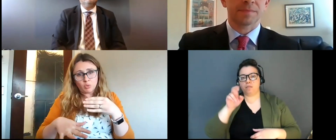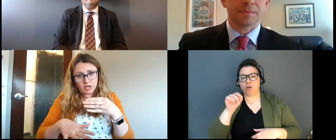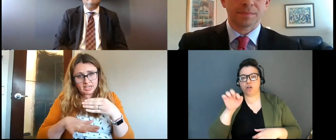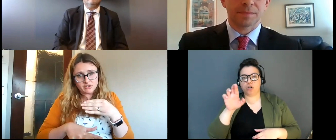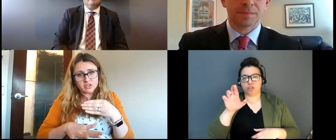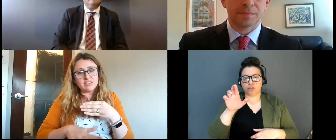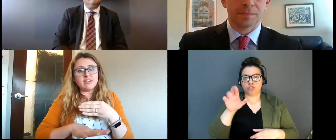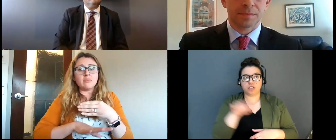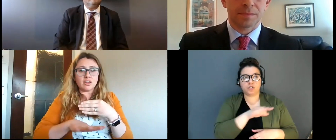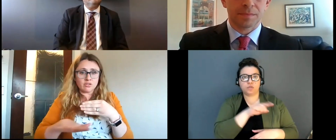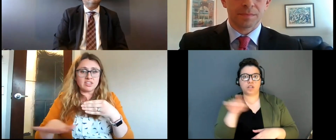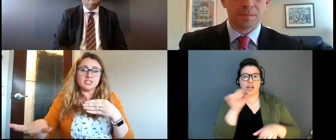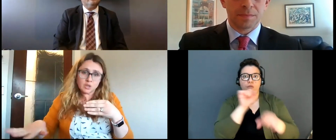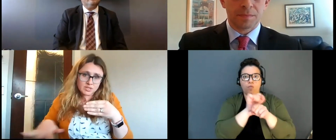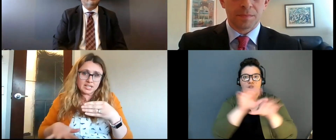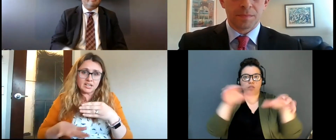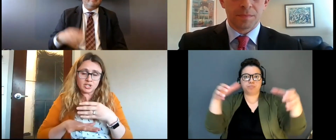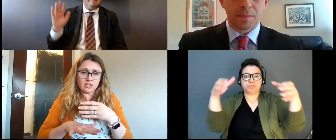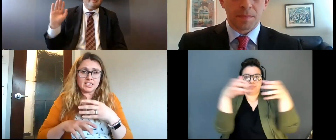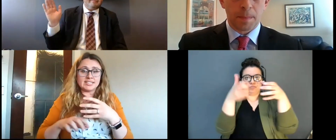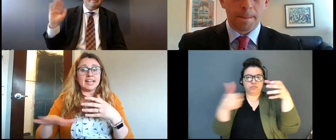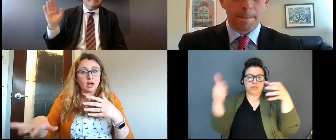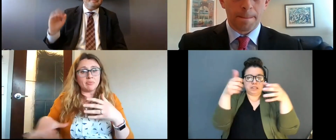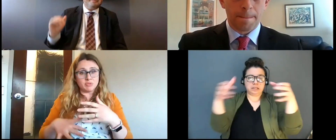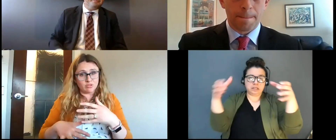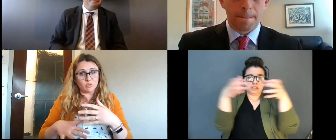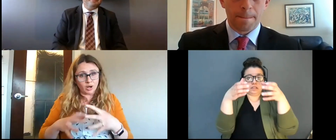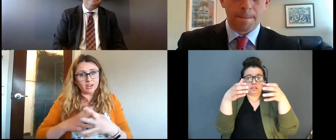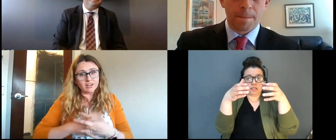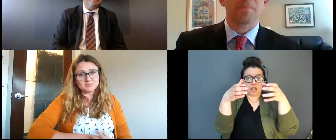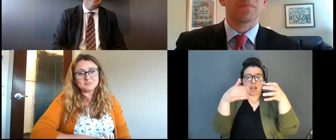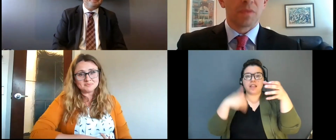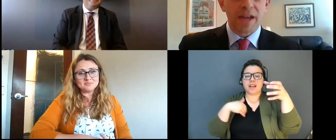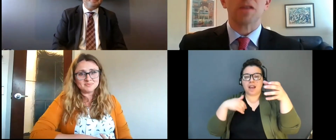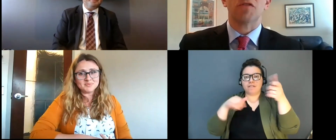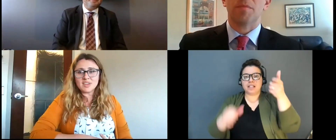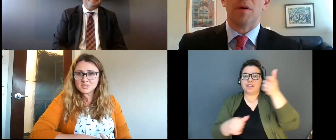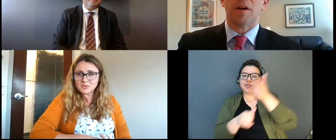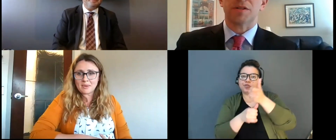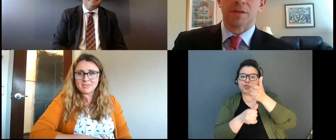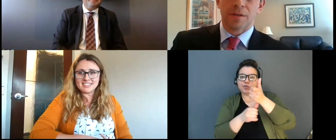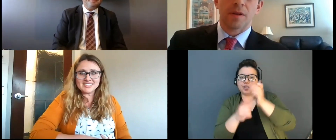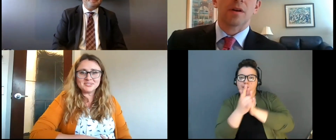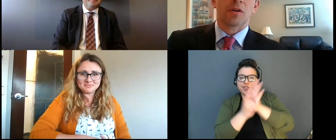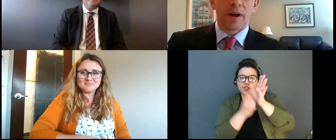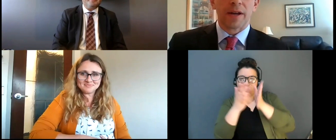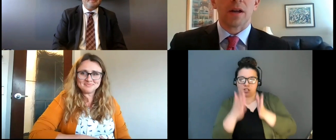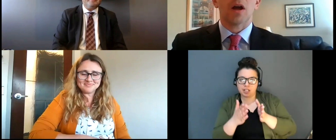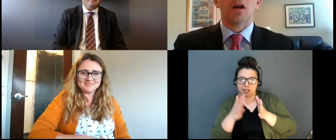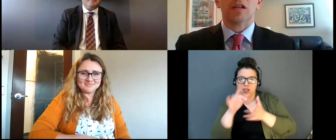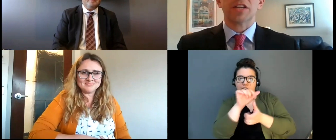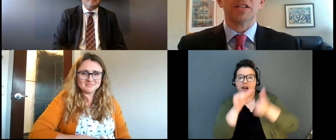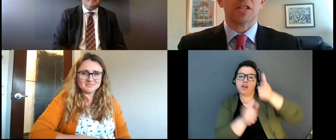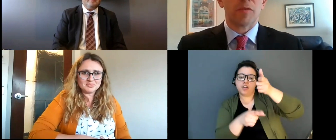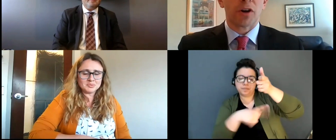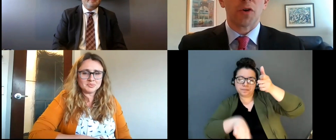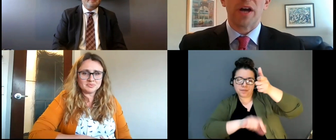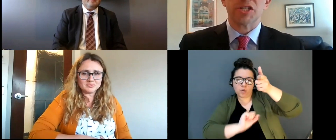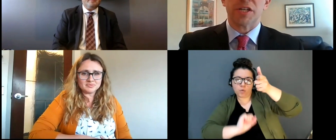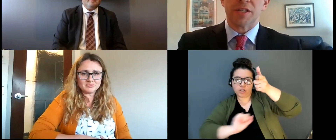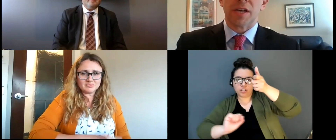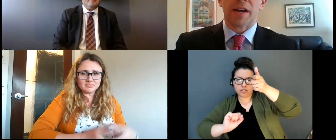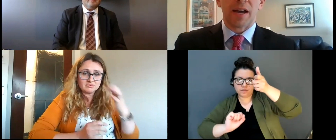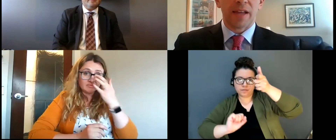have people working underneath them that are the associate attorneys that help them do the work. Thank you very much. That's what that means. Great. Let's get to some